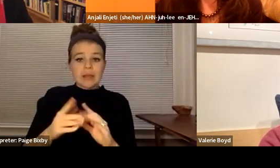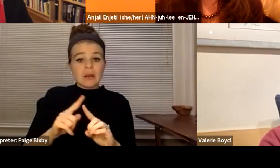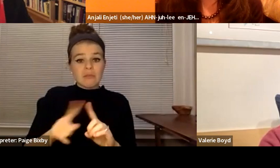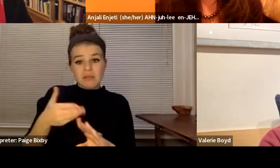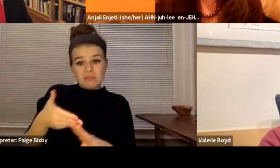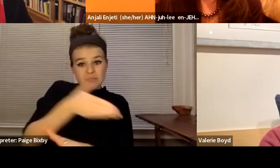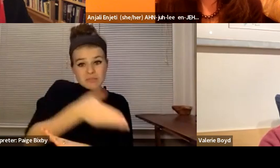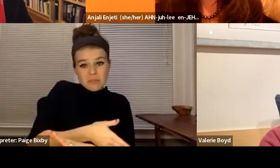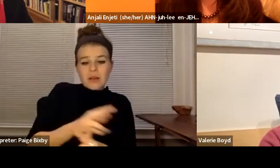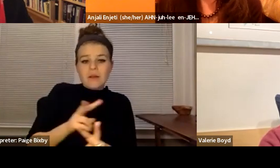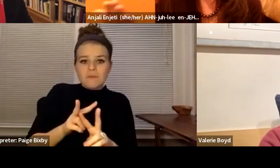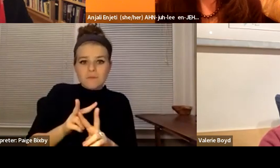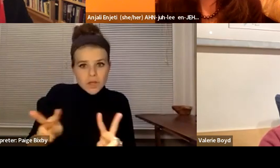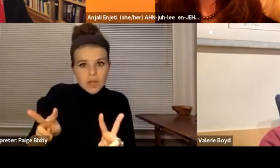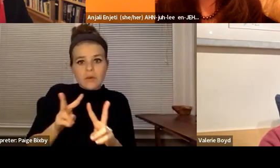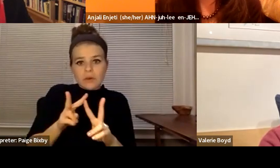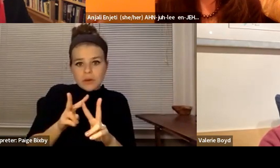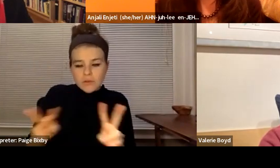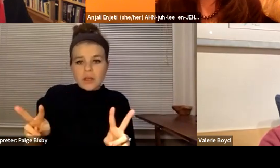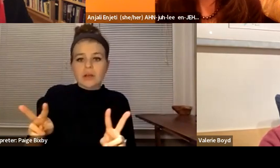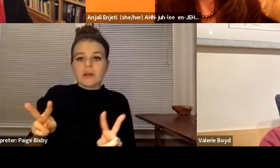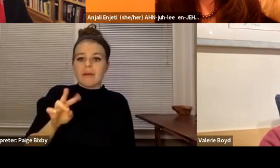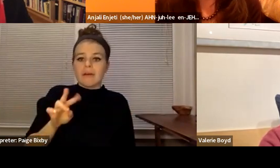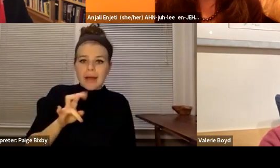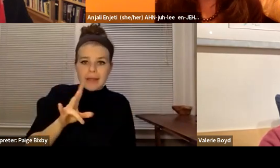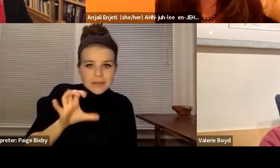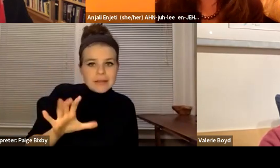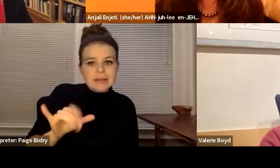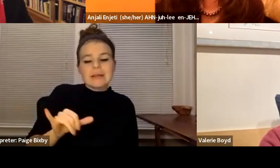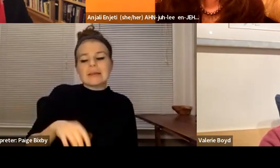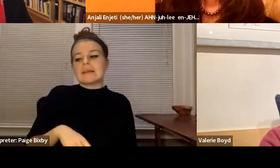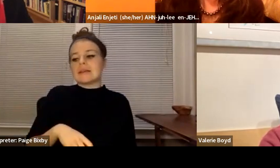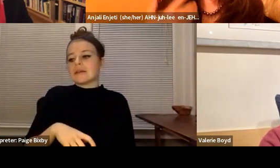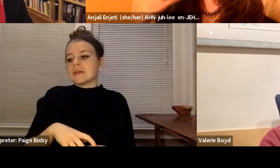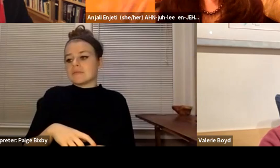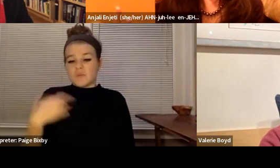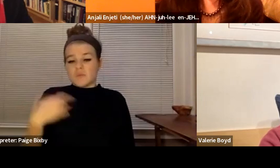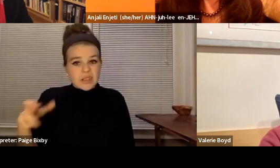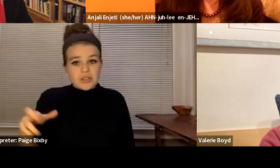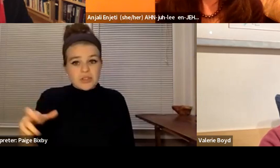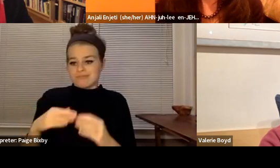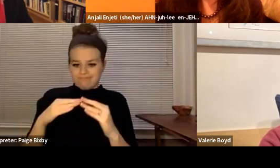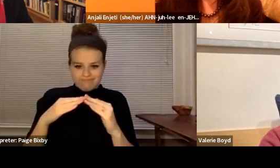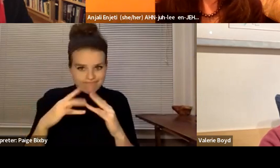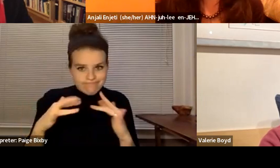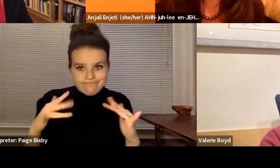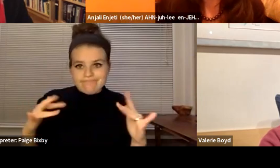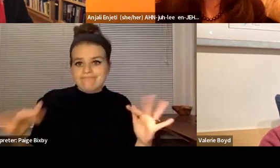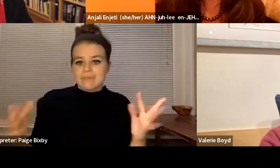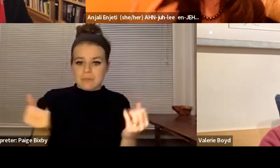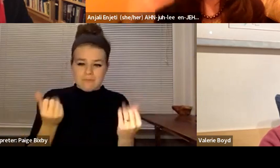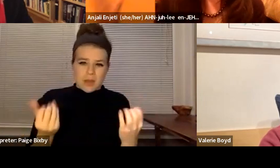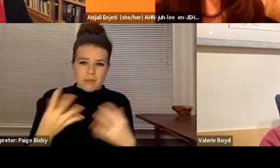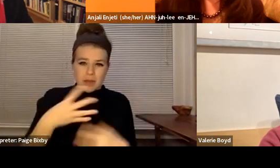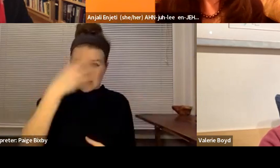racially, ethnically, religiously diverse community. with a very large immigrant